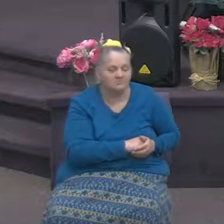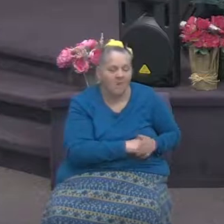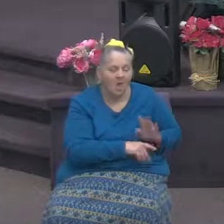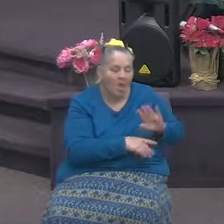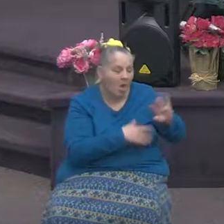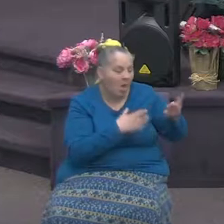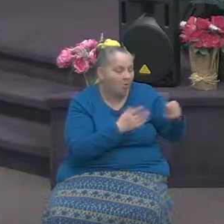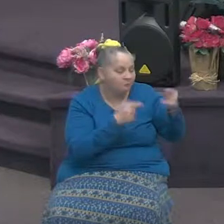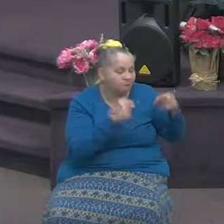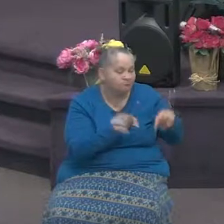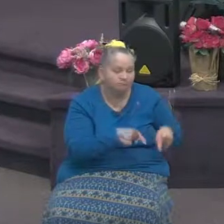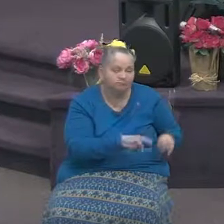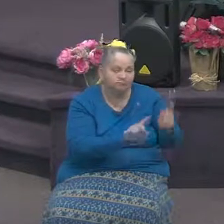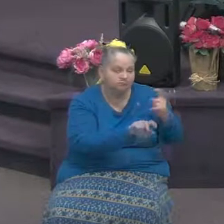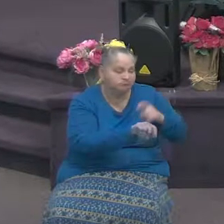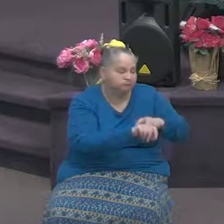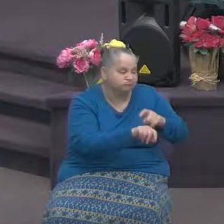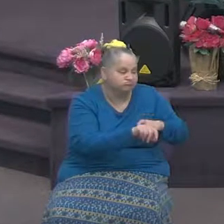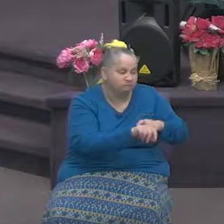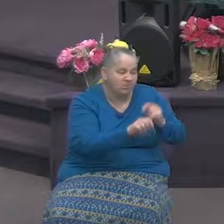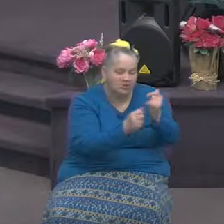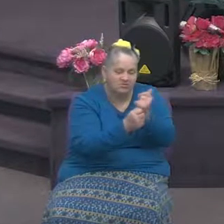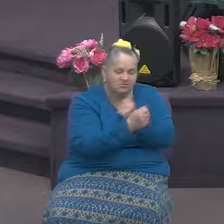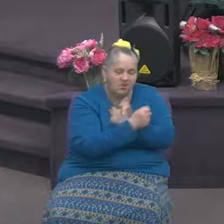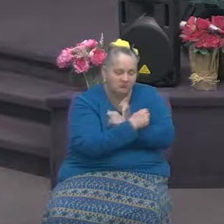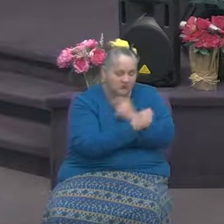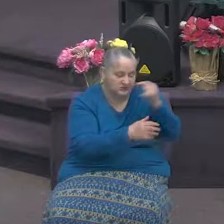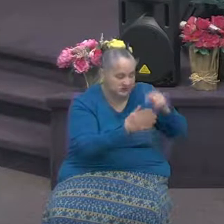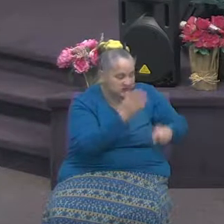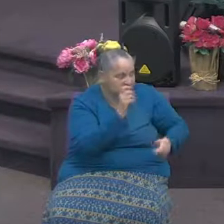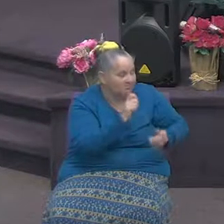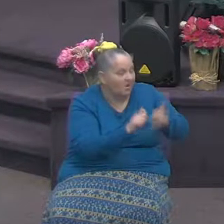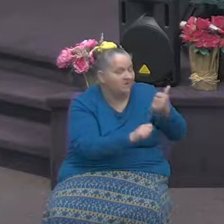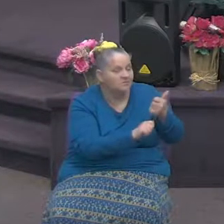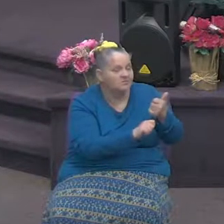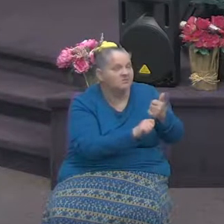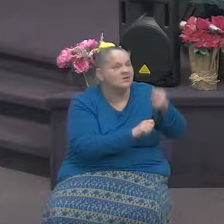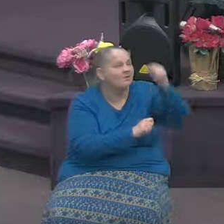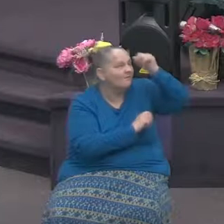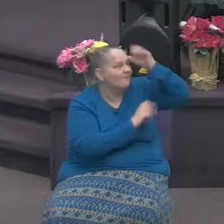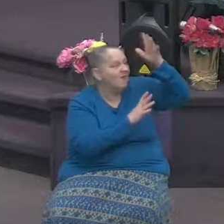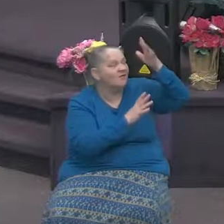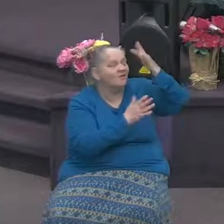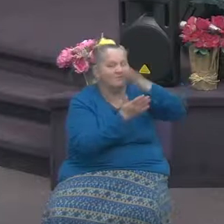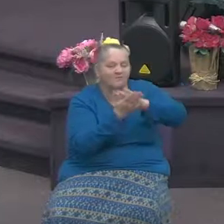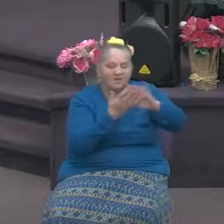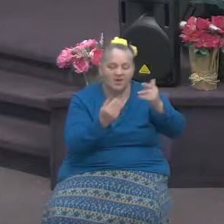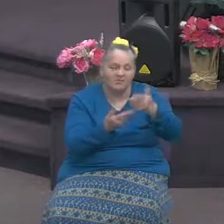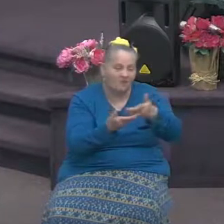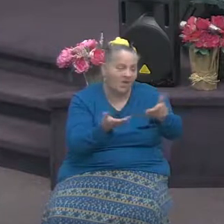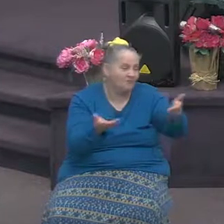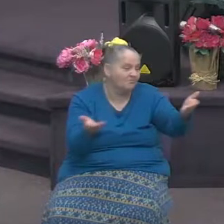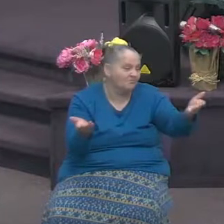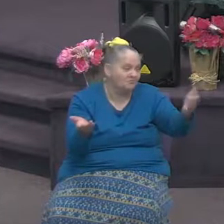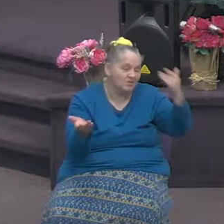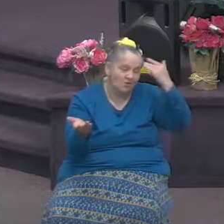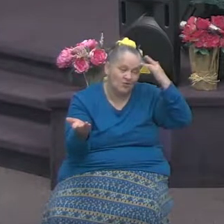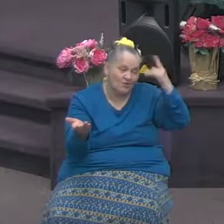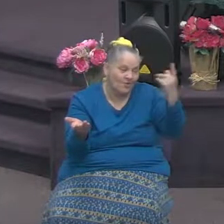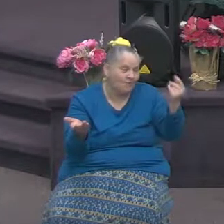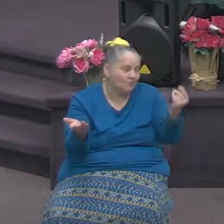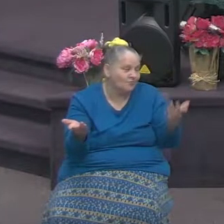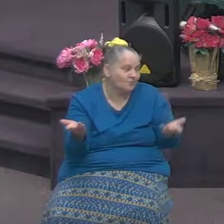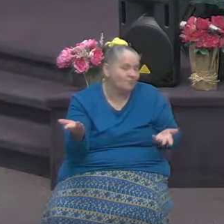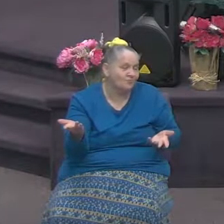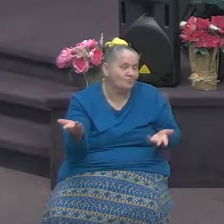But all the while, his love was so much deeper. Father, forgive them, They know not what they